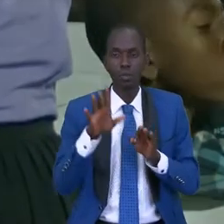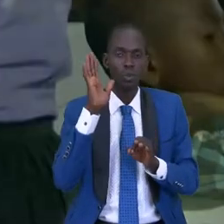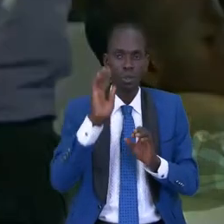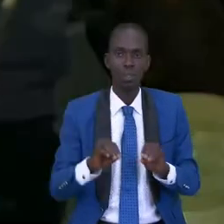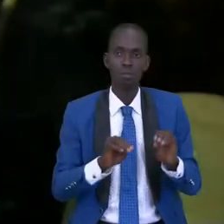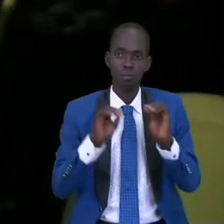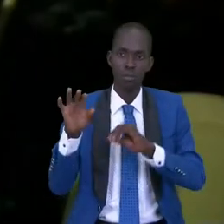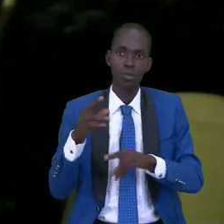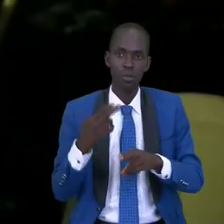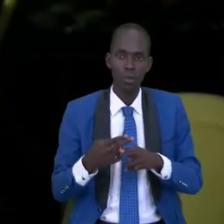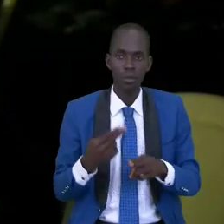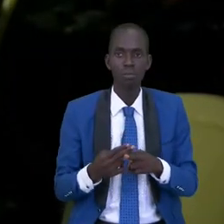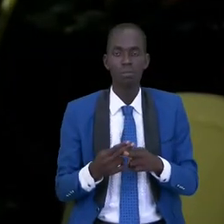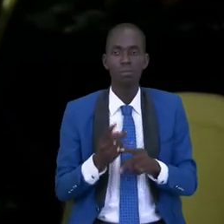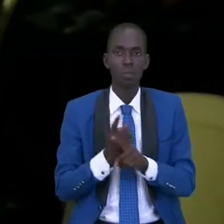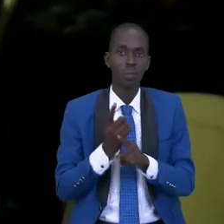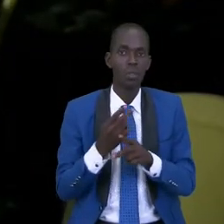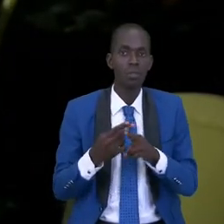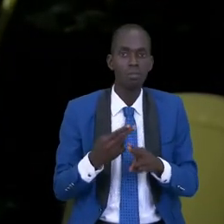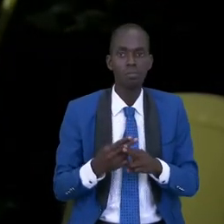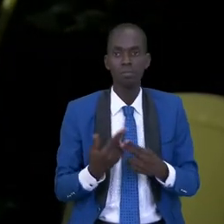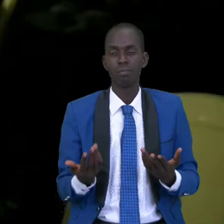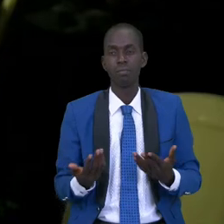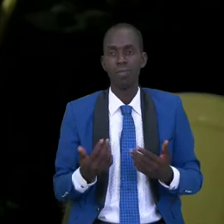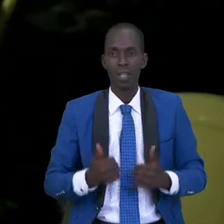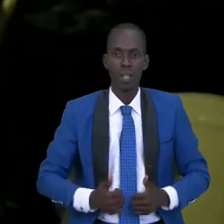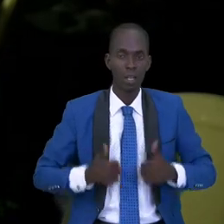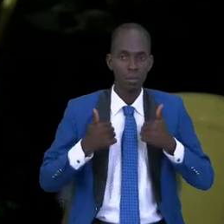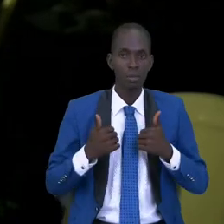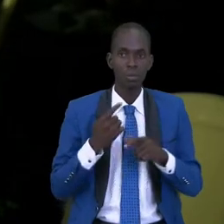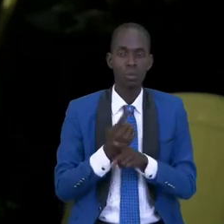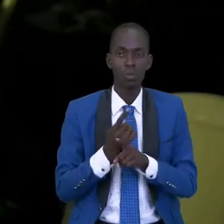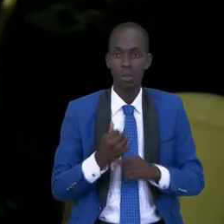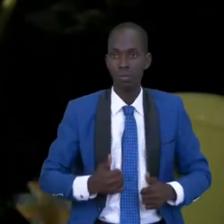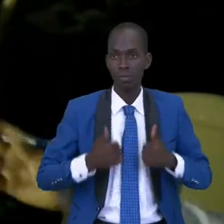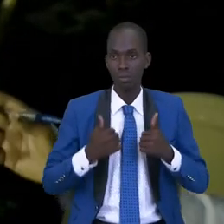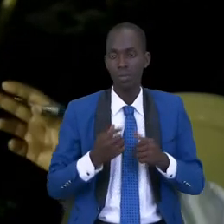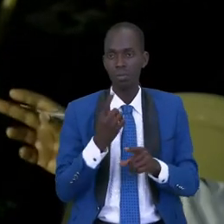SMS or WhatsApp to